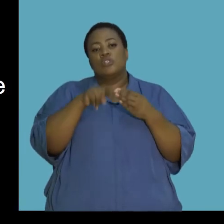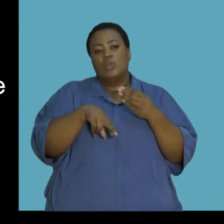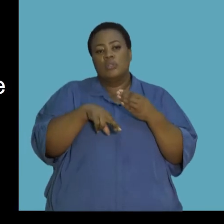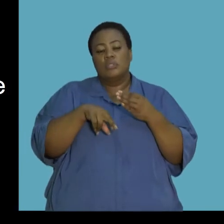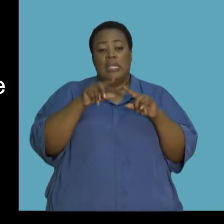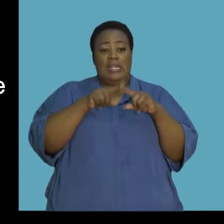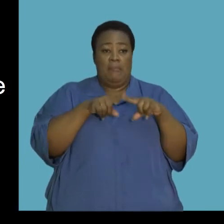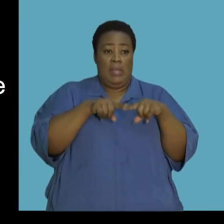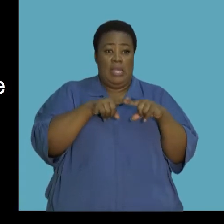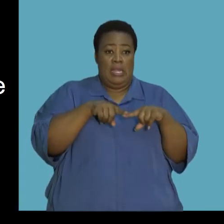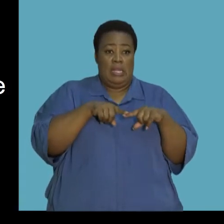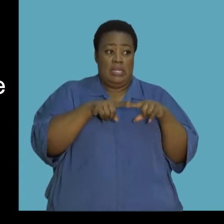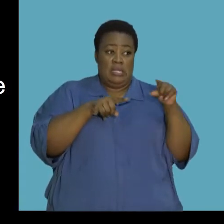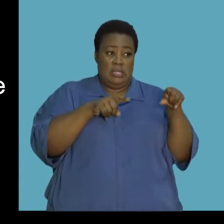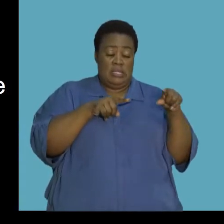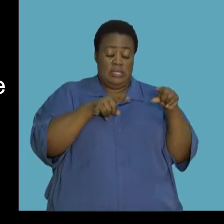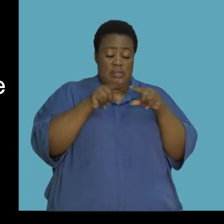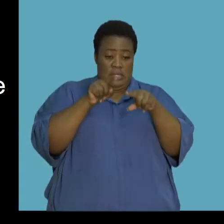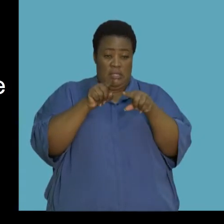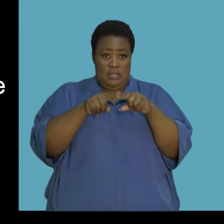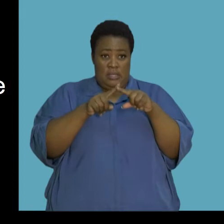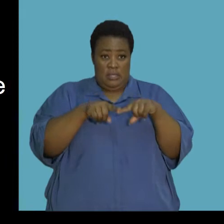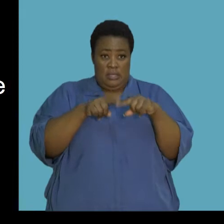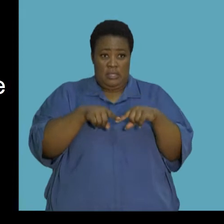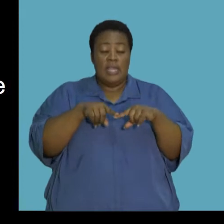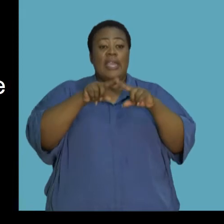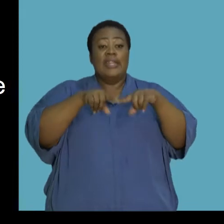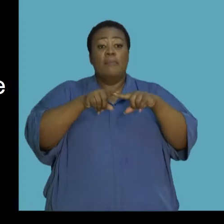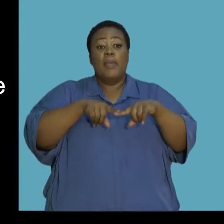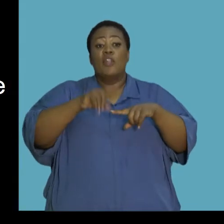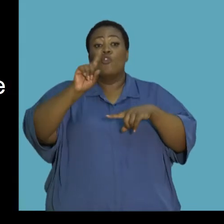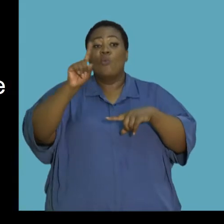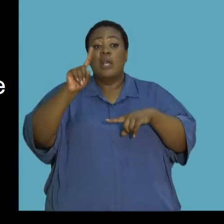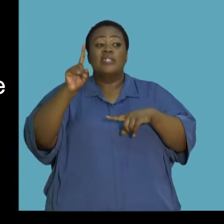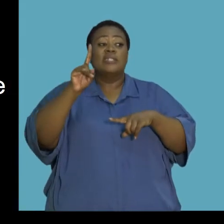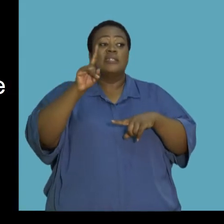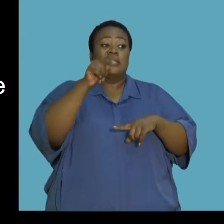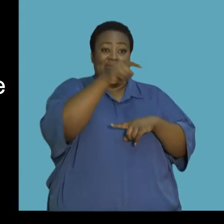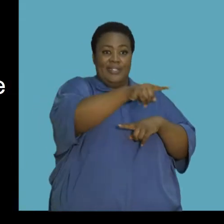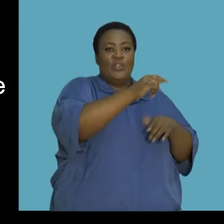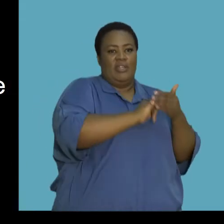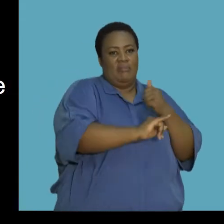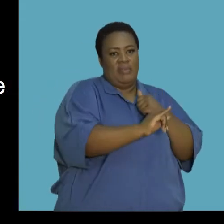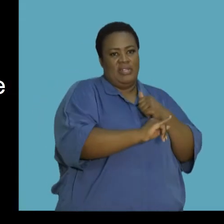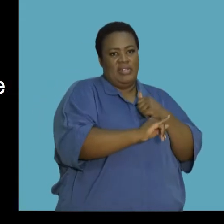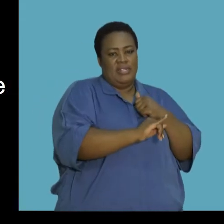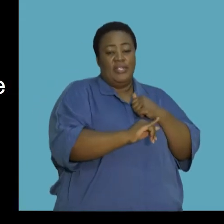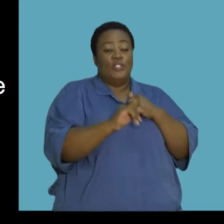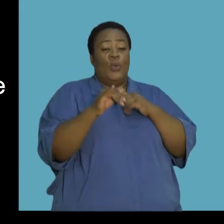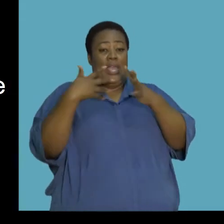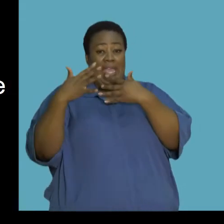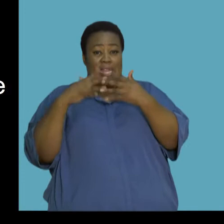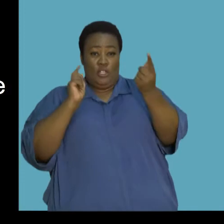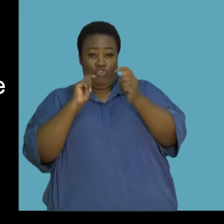results. The dependent variable is obviously dependent on the independent variable. So essentially,